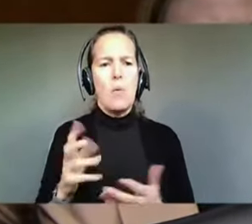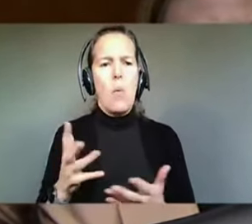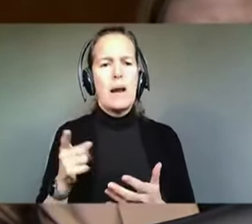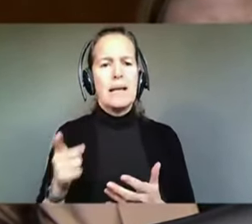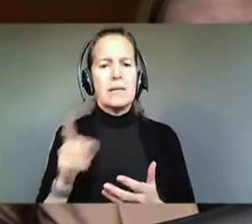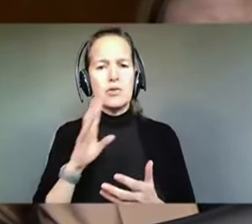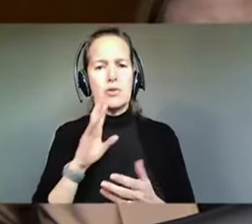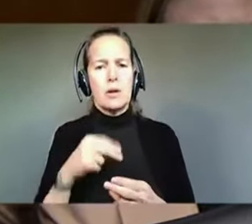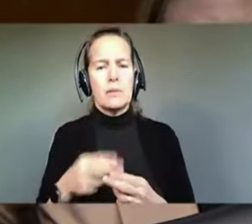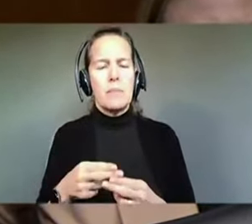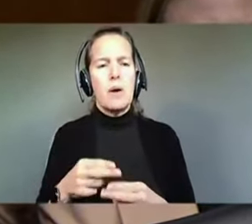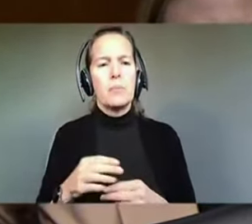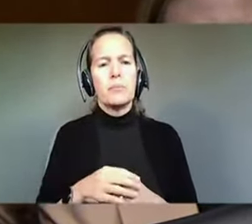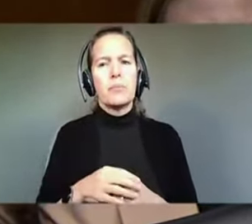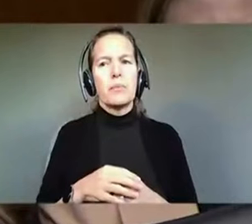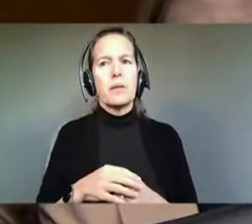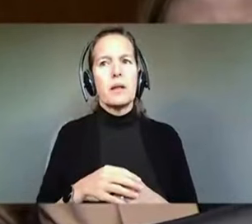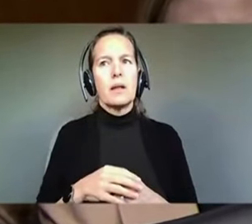being believed.